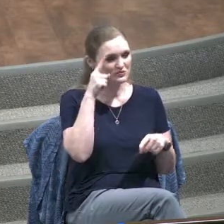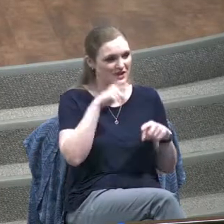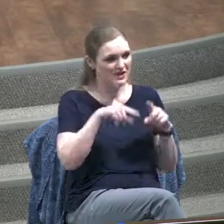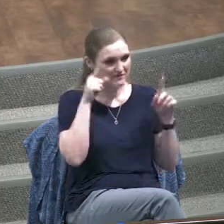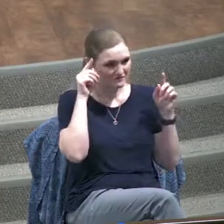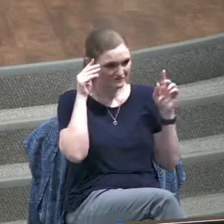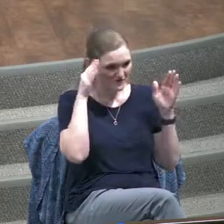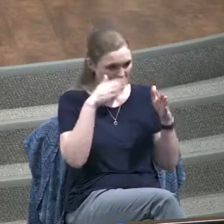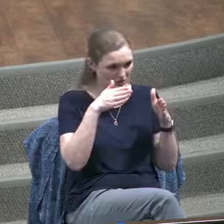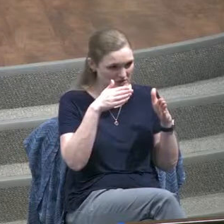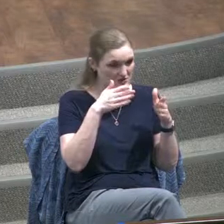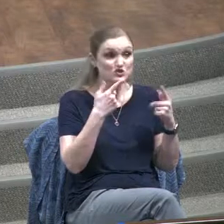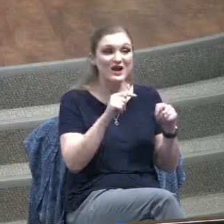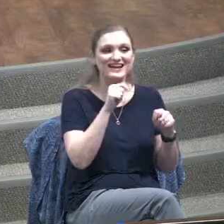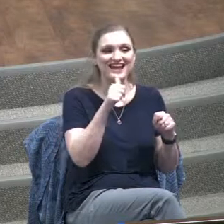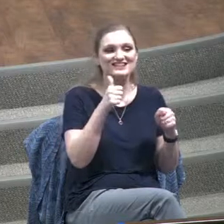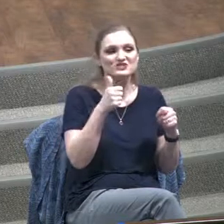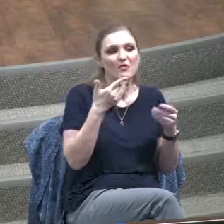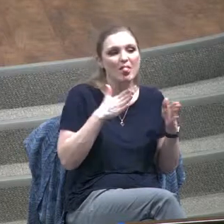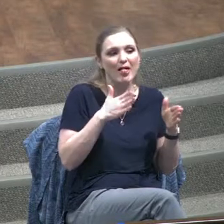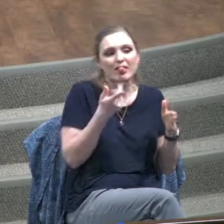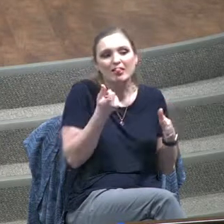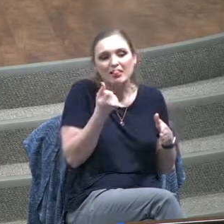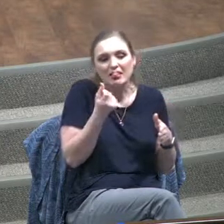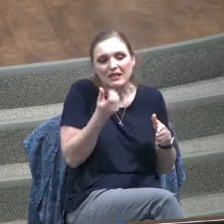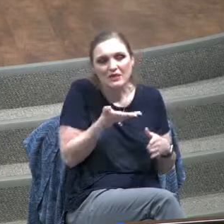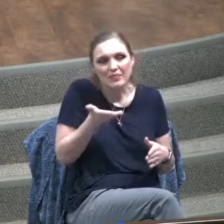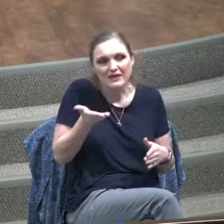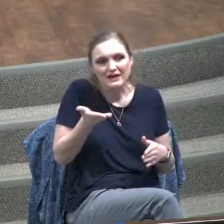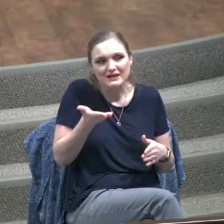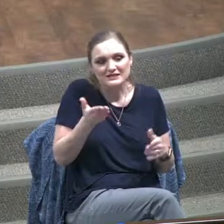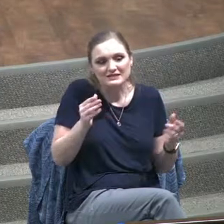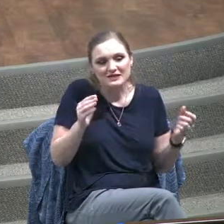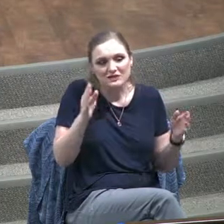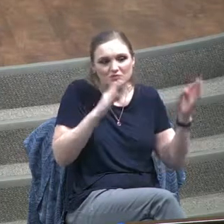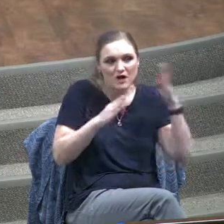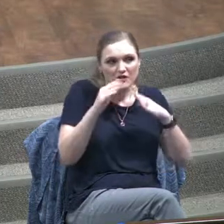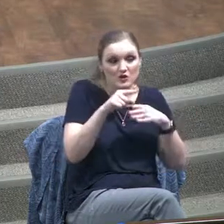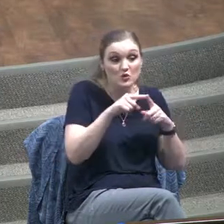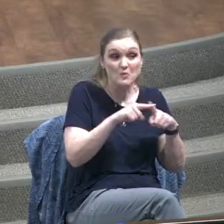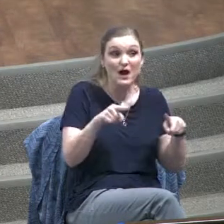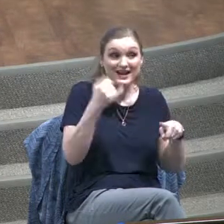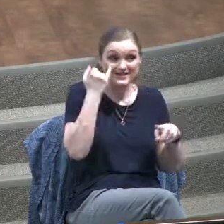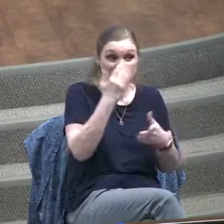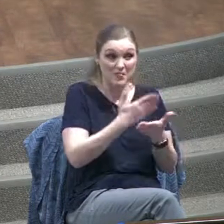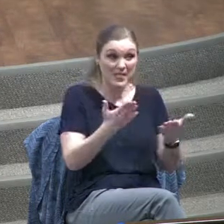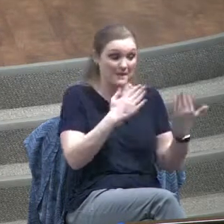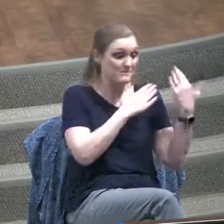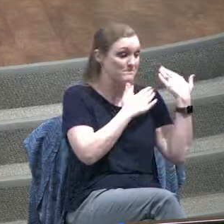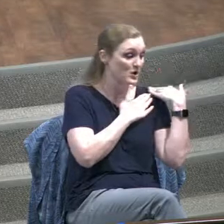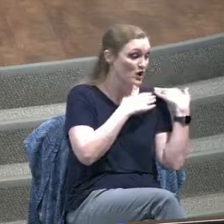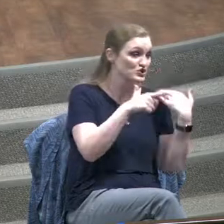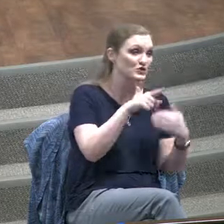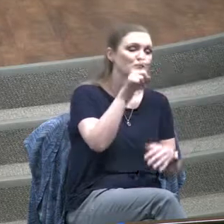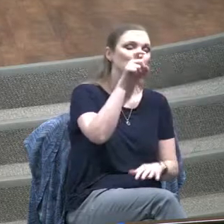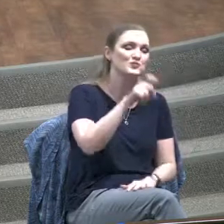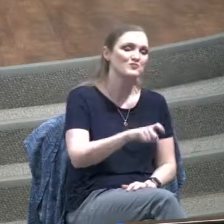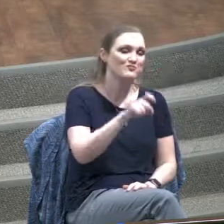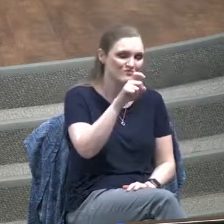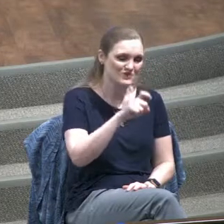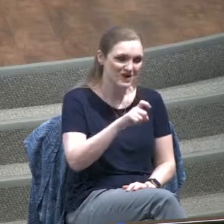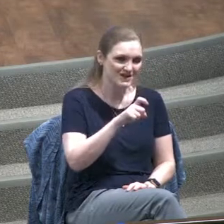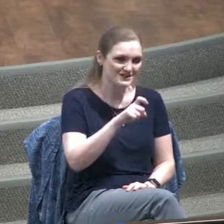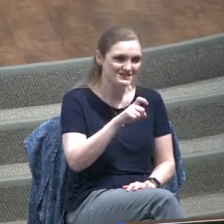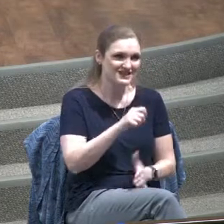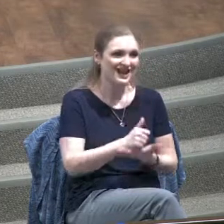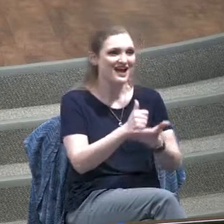Try not to let little things bother you. But when something burdens you, you must do something